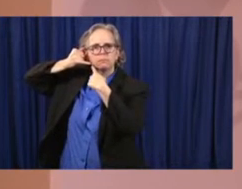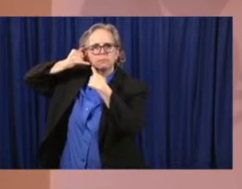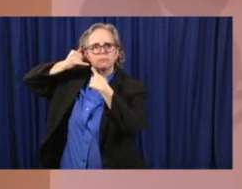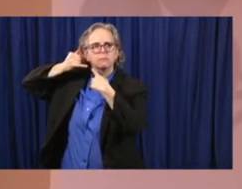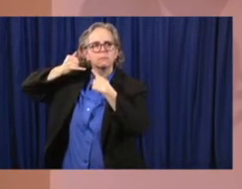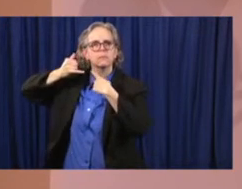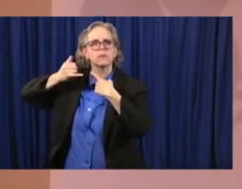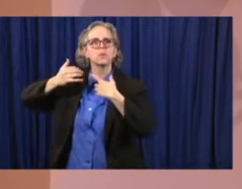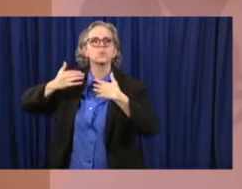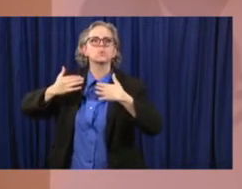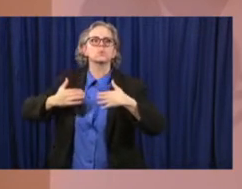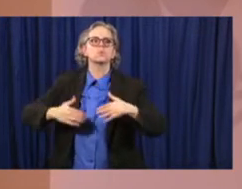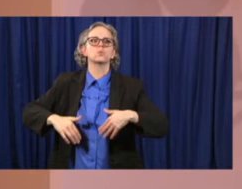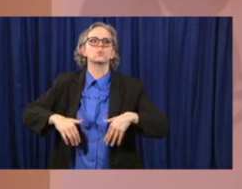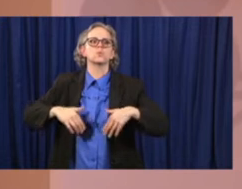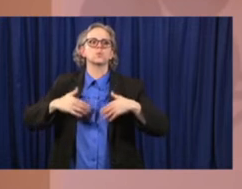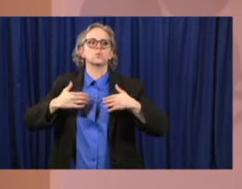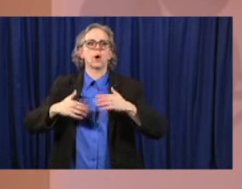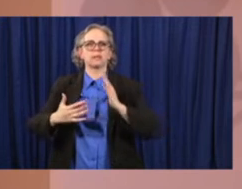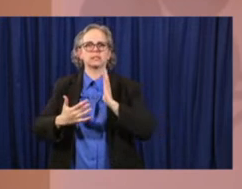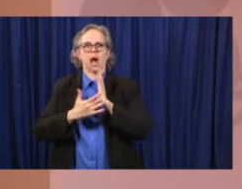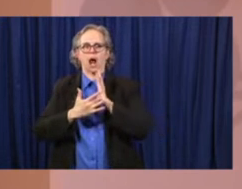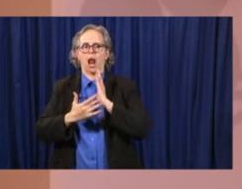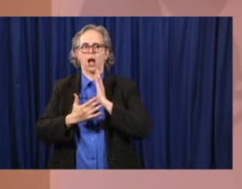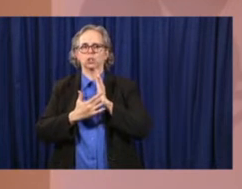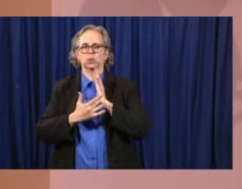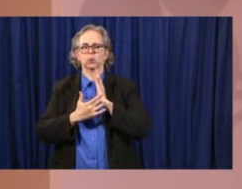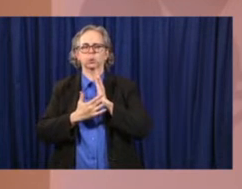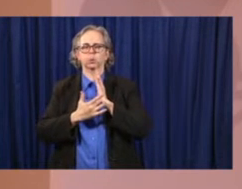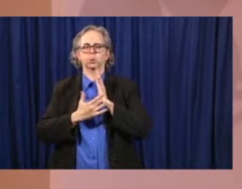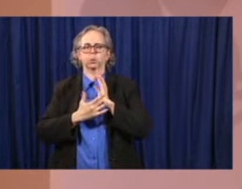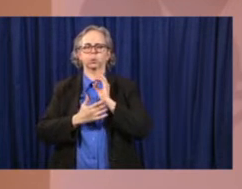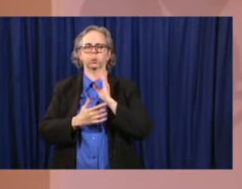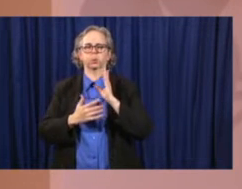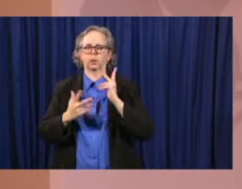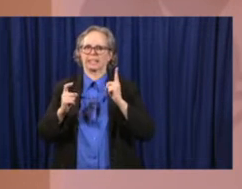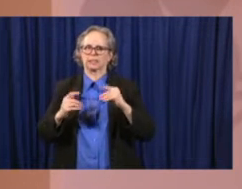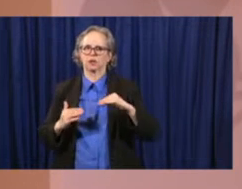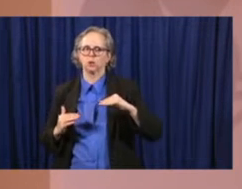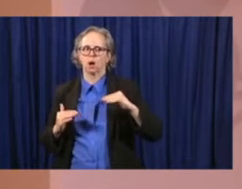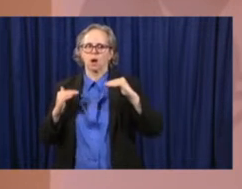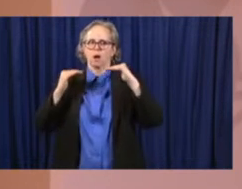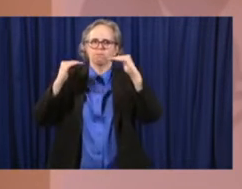the people to do that was part of this process. That